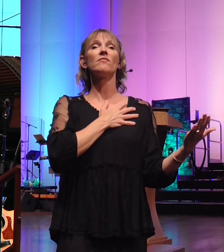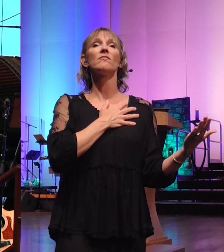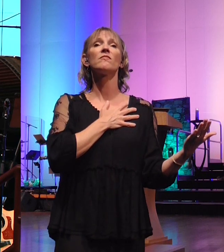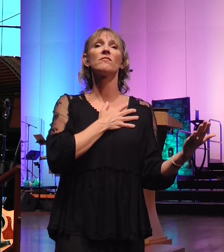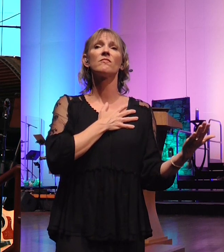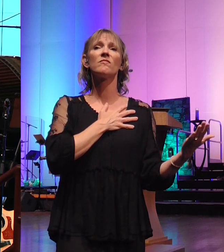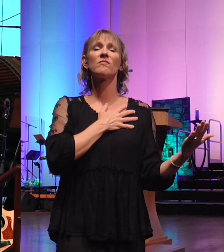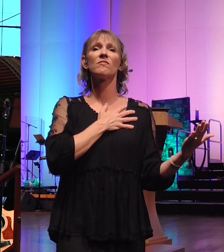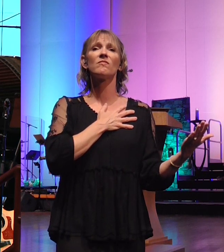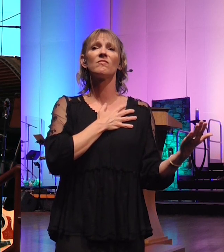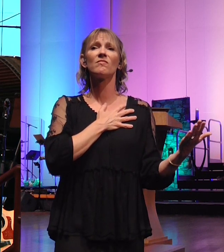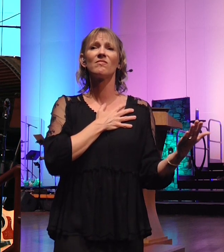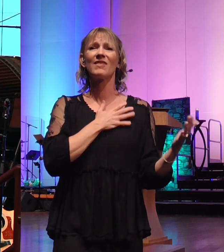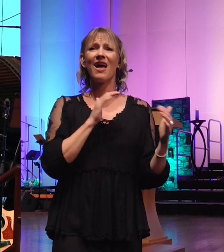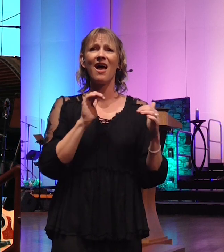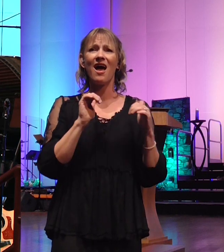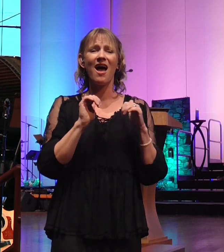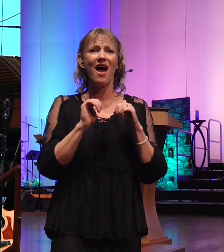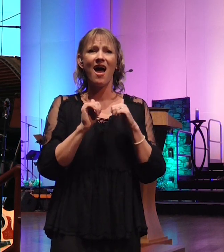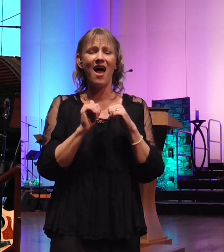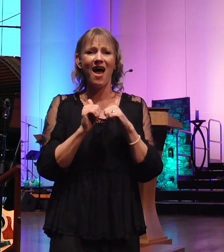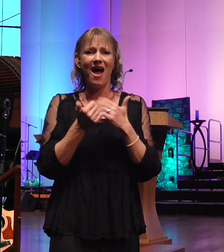How can I repay?